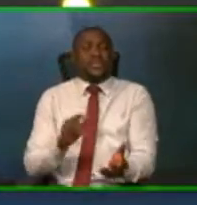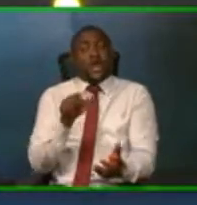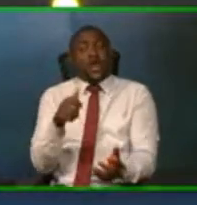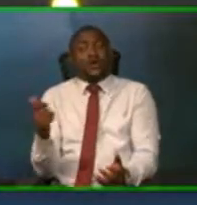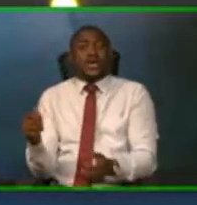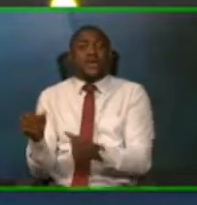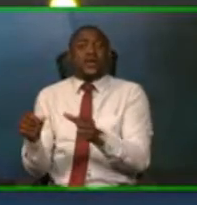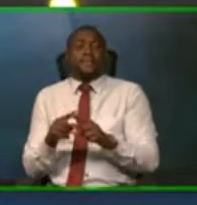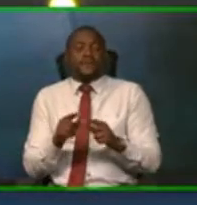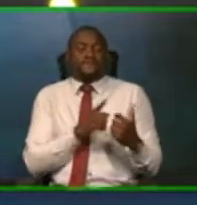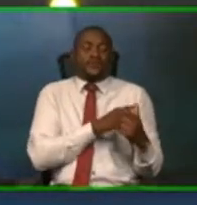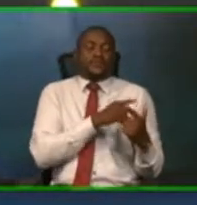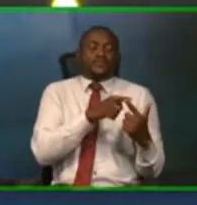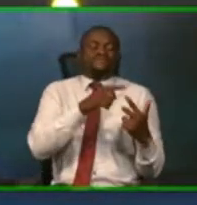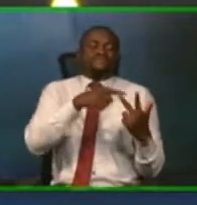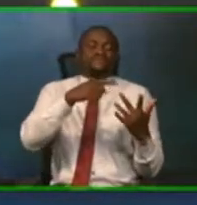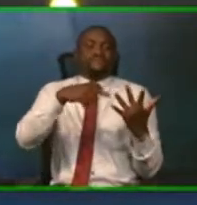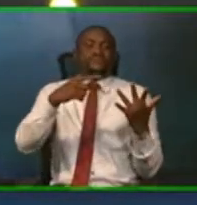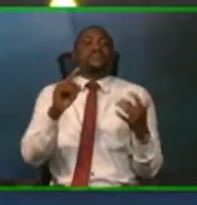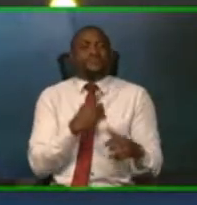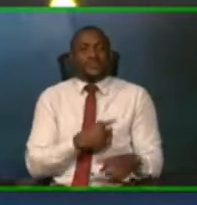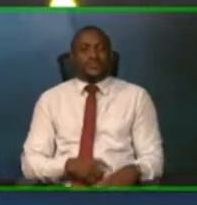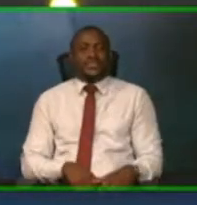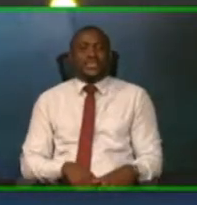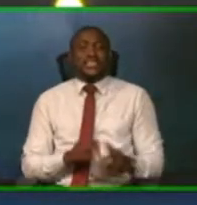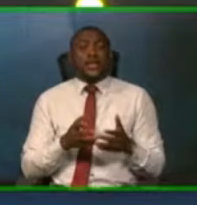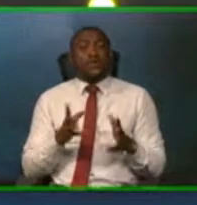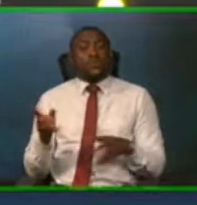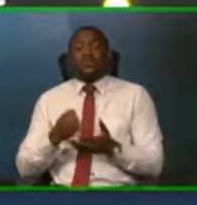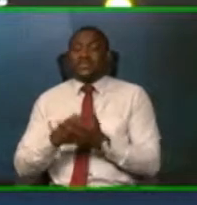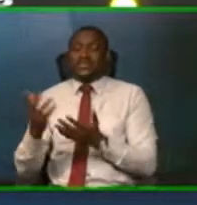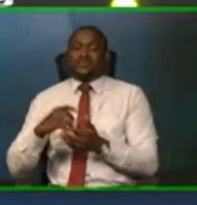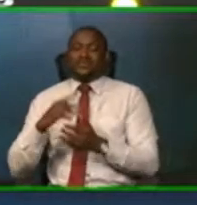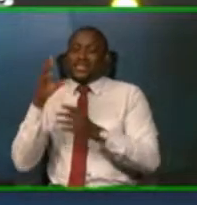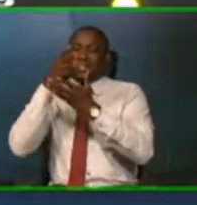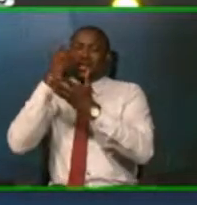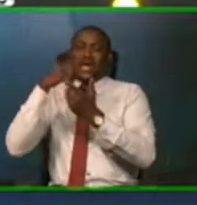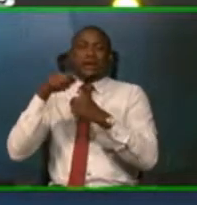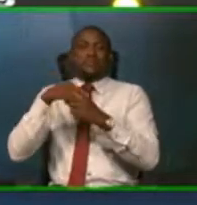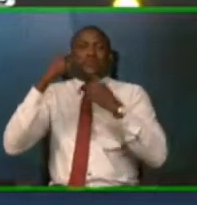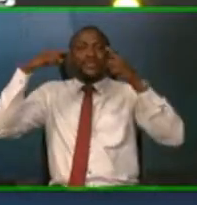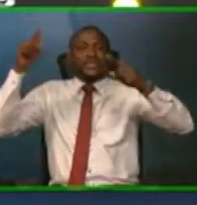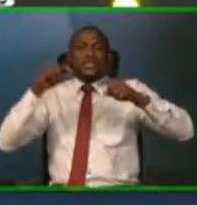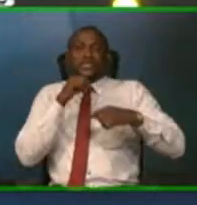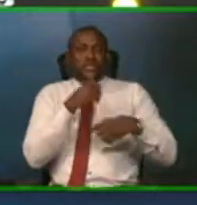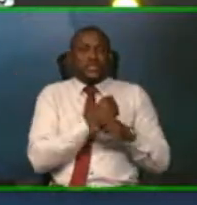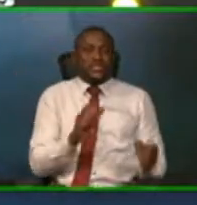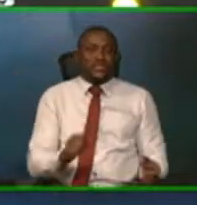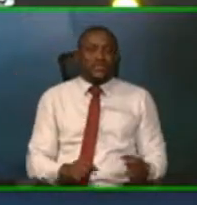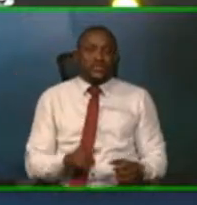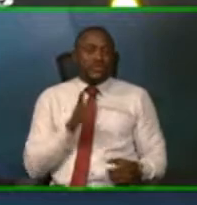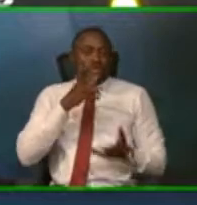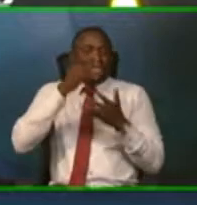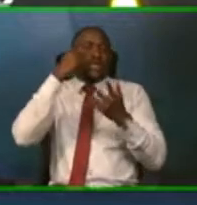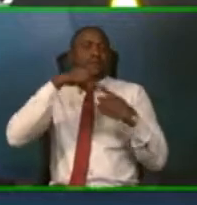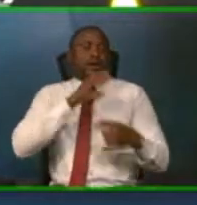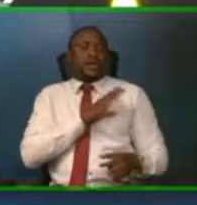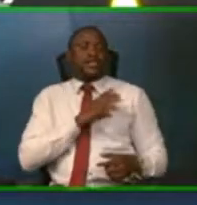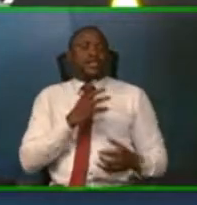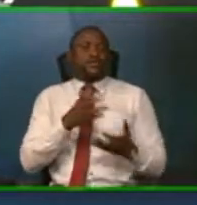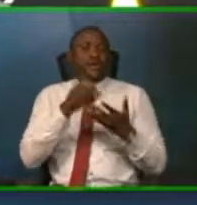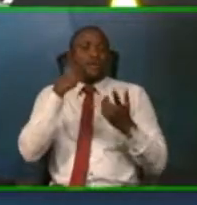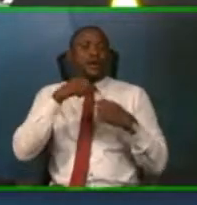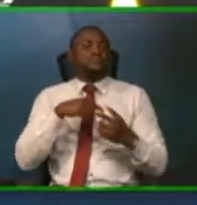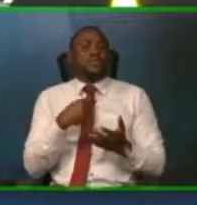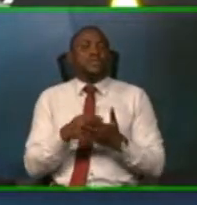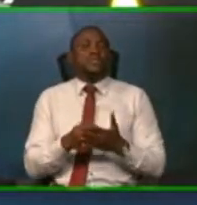things first. It's a waste learning about prosperity where you are not saved. You've not learned about character. You are learning about money. You want to die. It